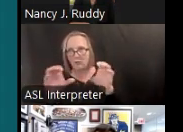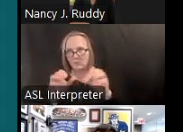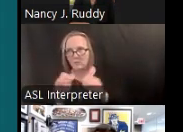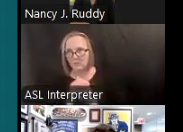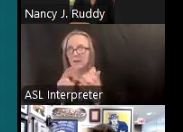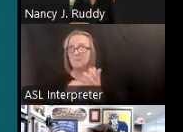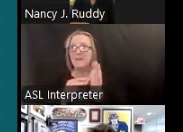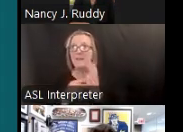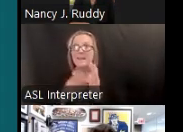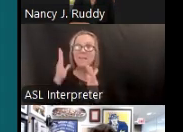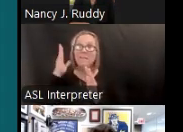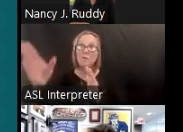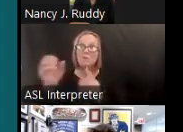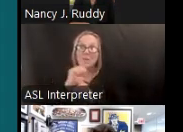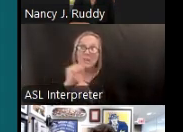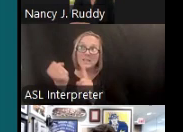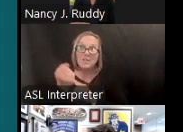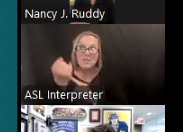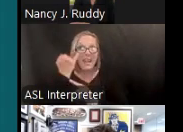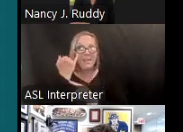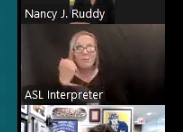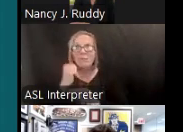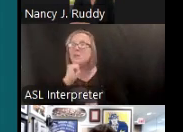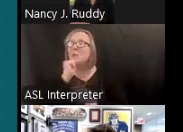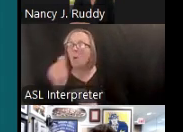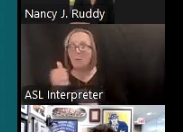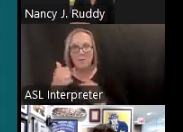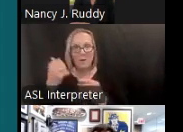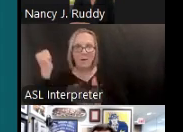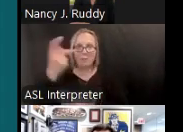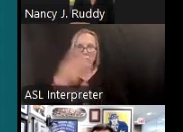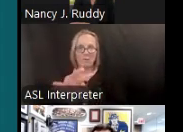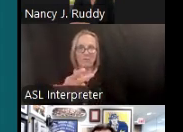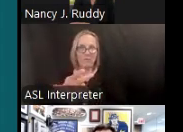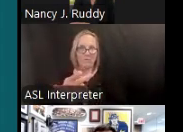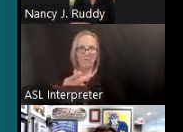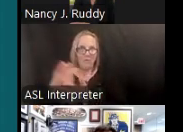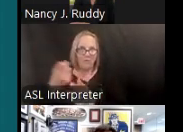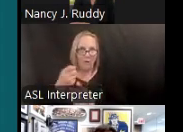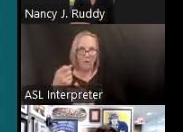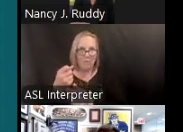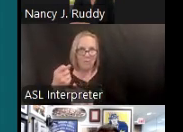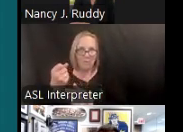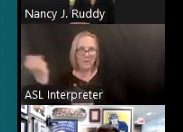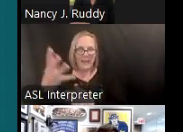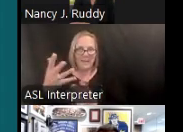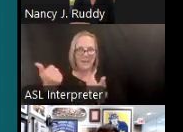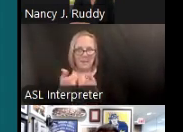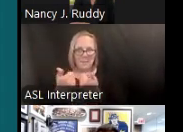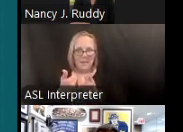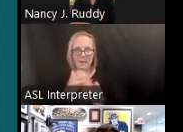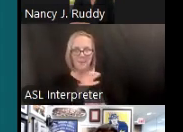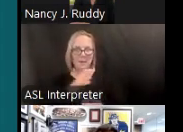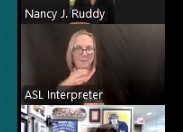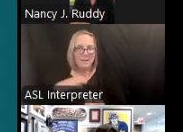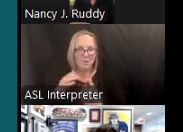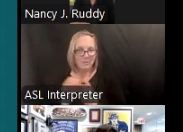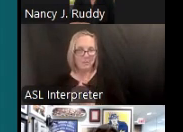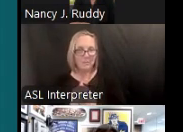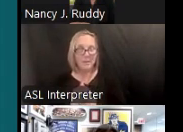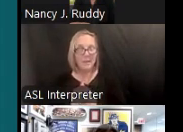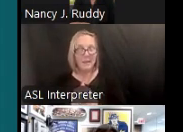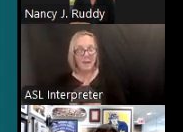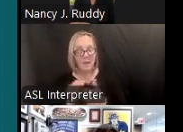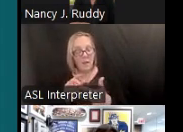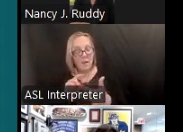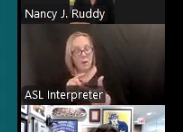the future conditions if the project is not approved by the Gaming Commission. The incremental difference between